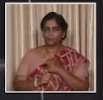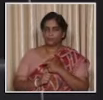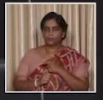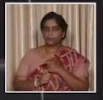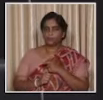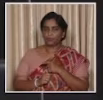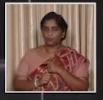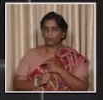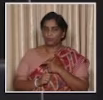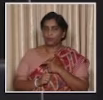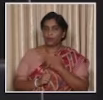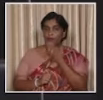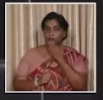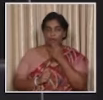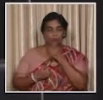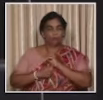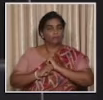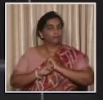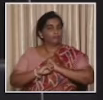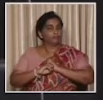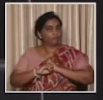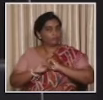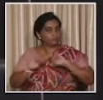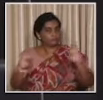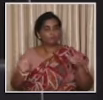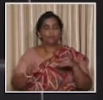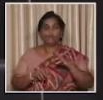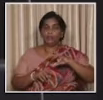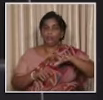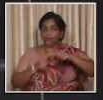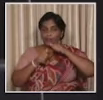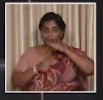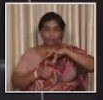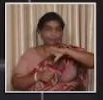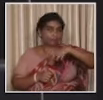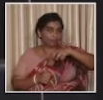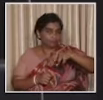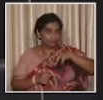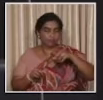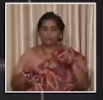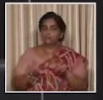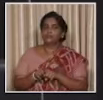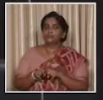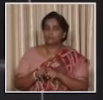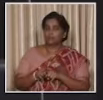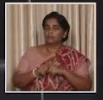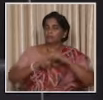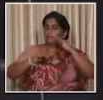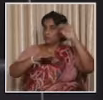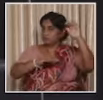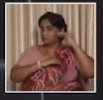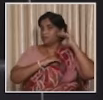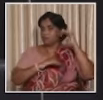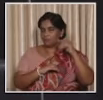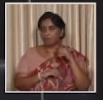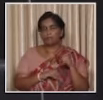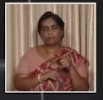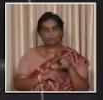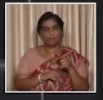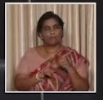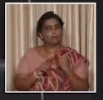pipes, distribution pipes in for almost 4,000 kilometers